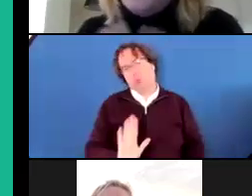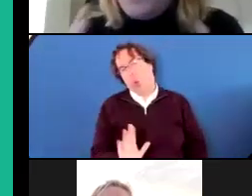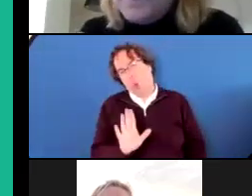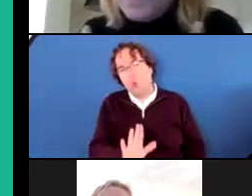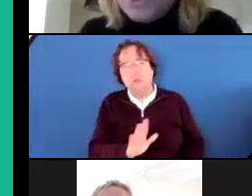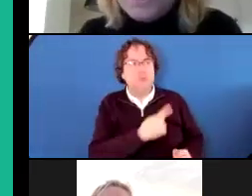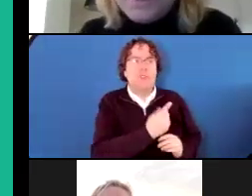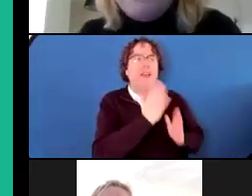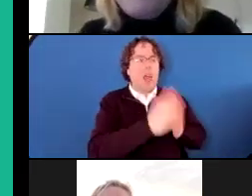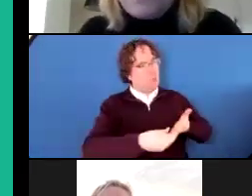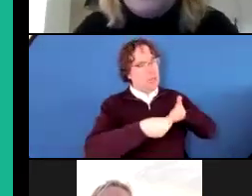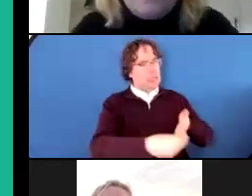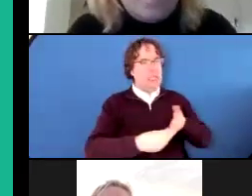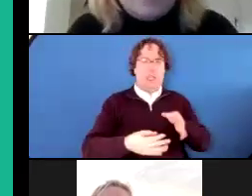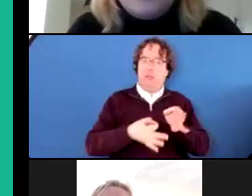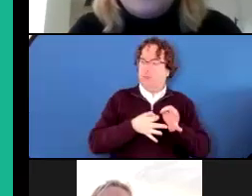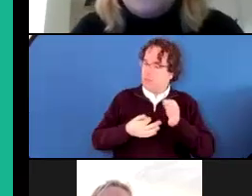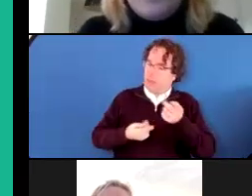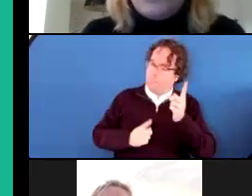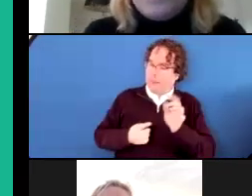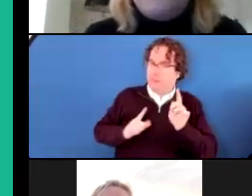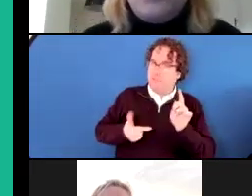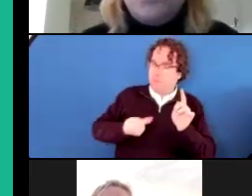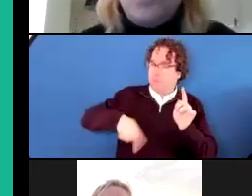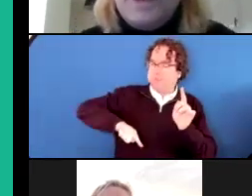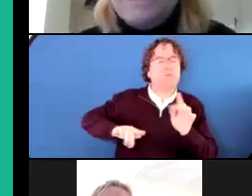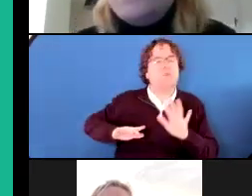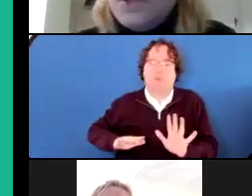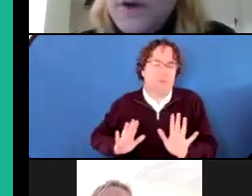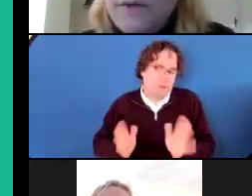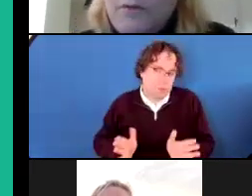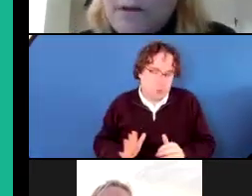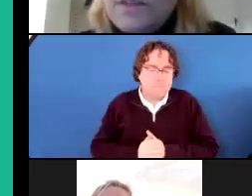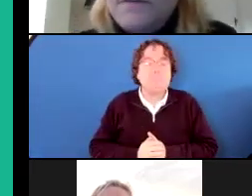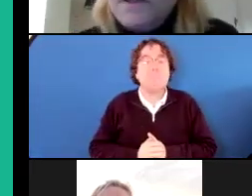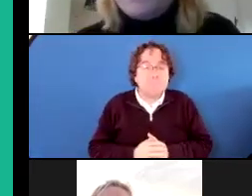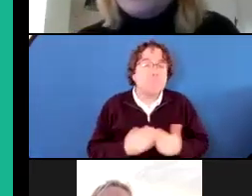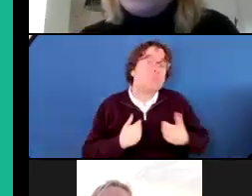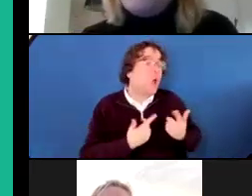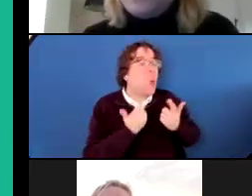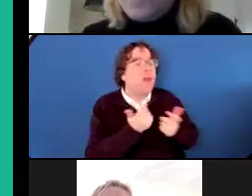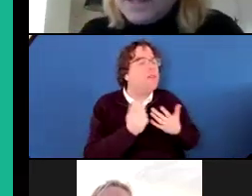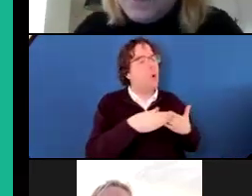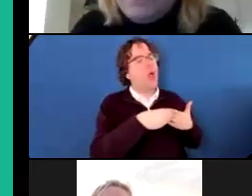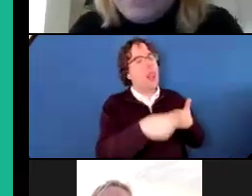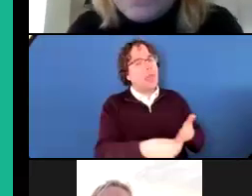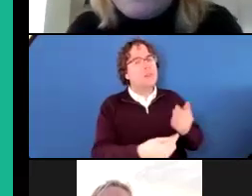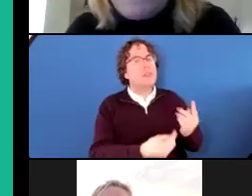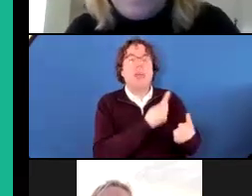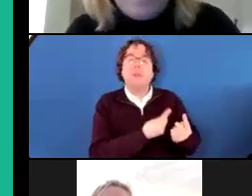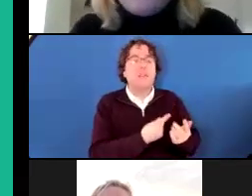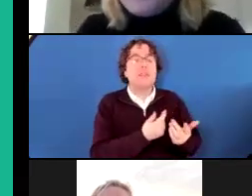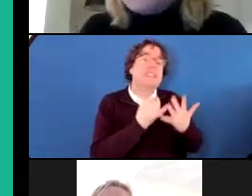leading or line managing a team. We're looking for leaders who have around 7 years minimum